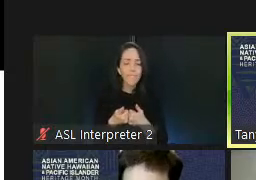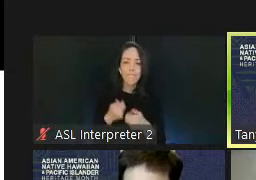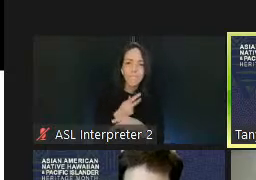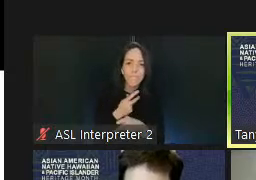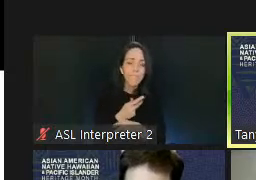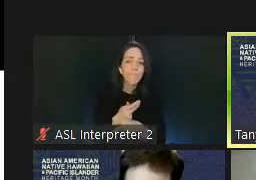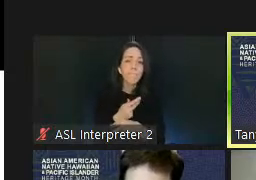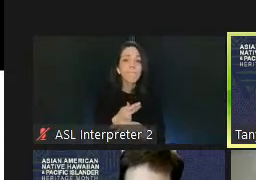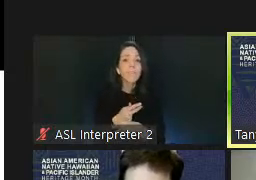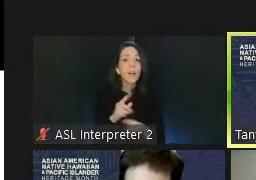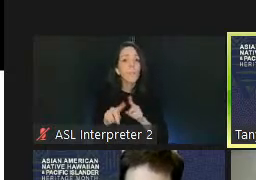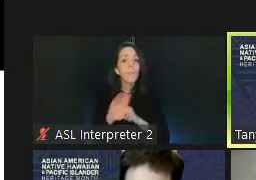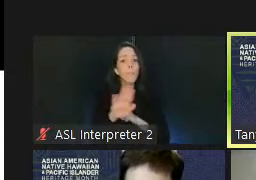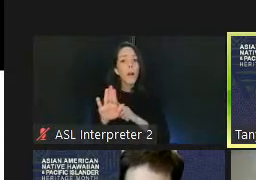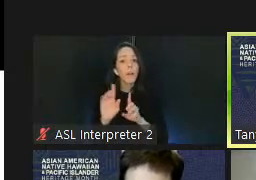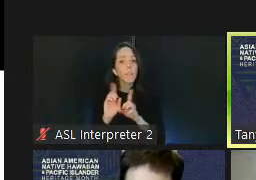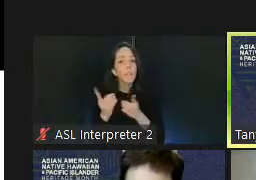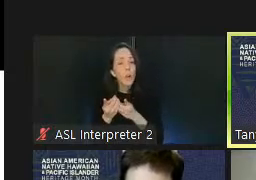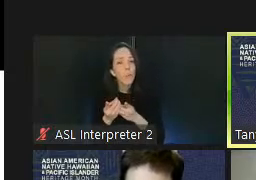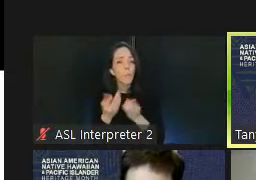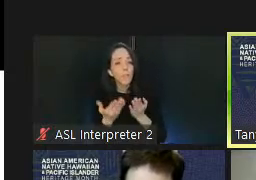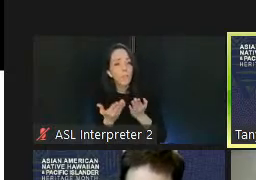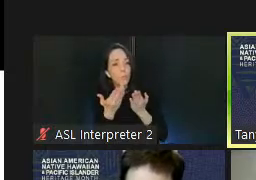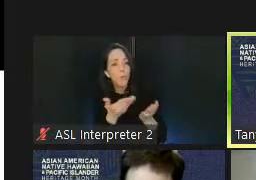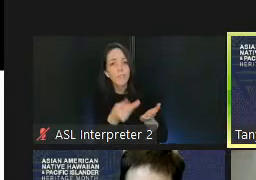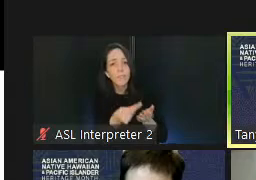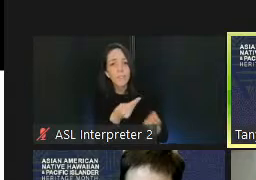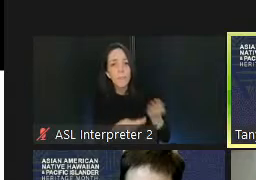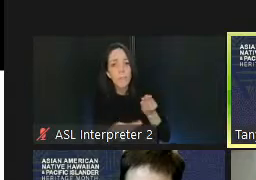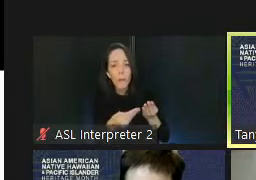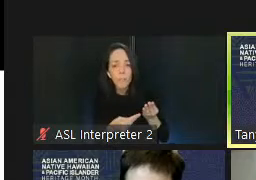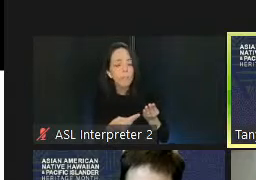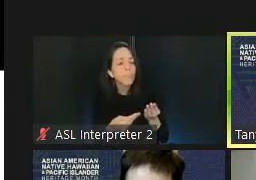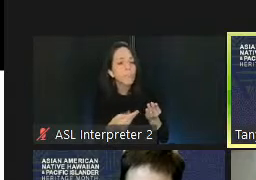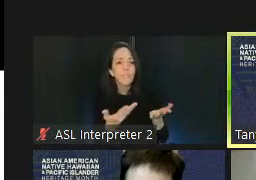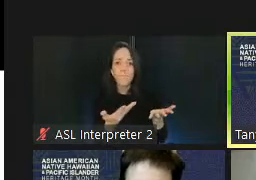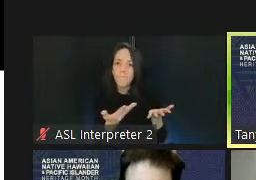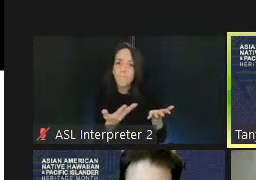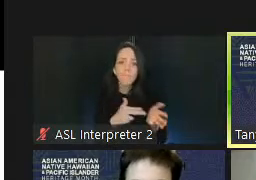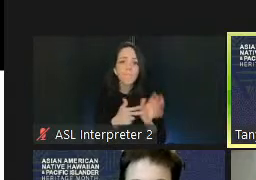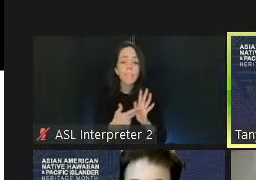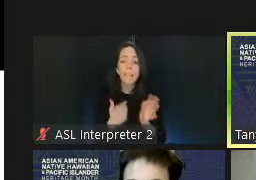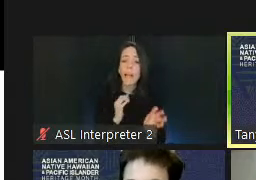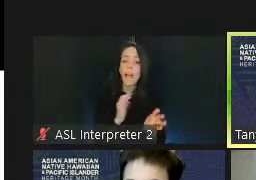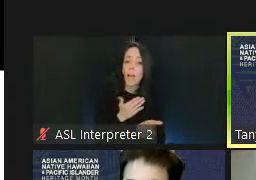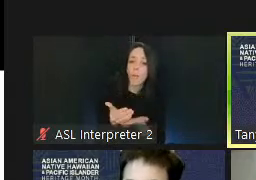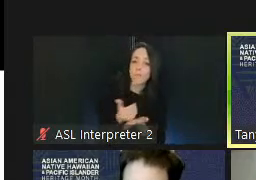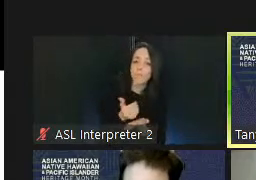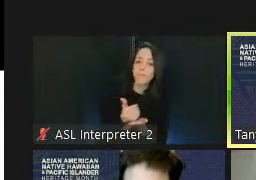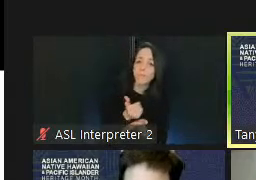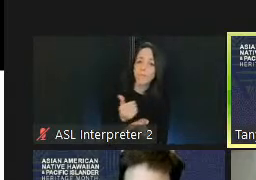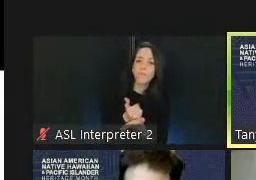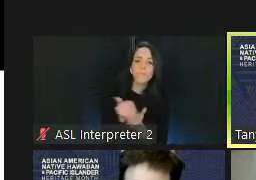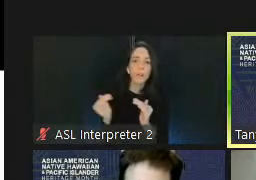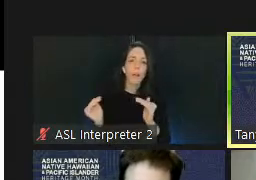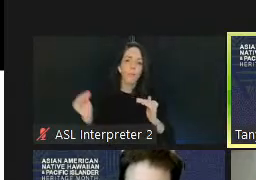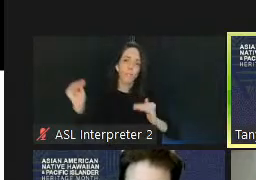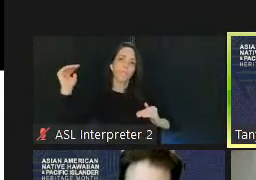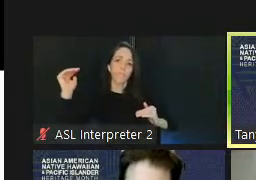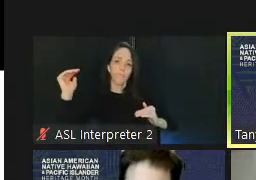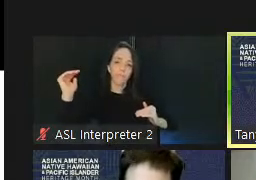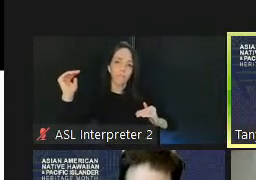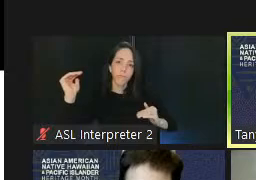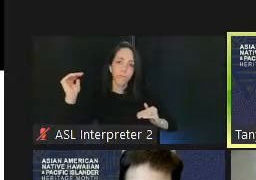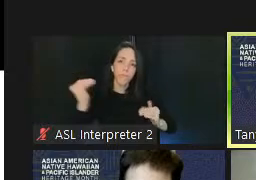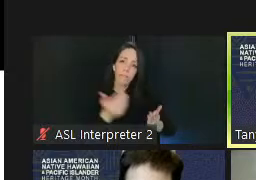by our departments and offices outpaced our revenues by approximately $30 million for this